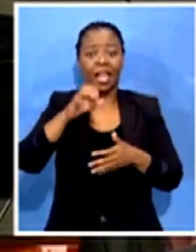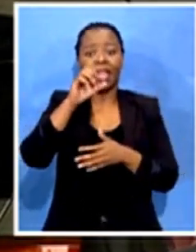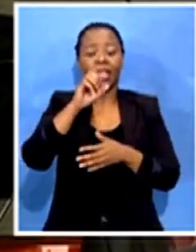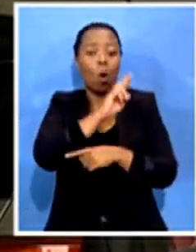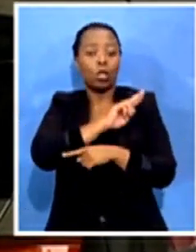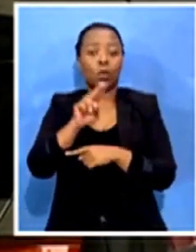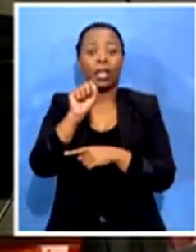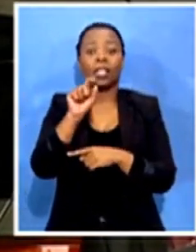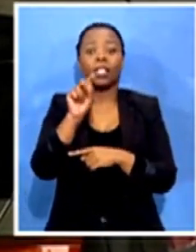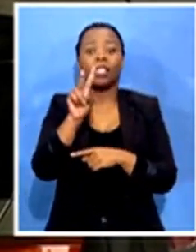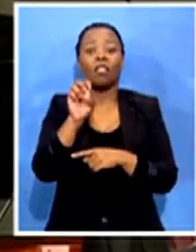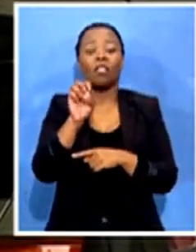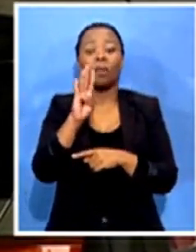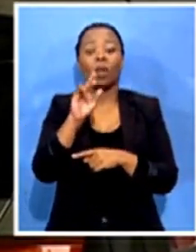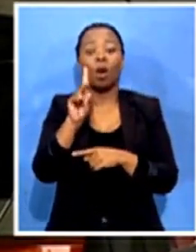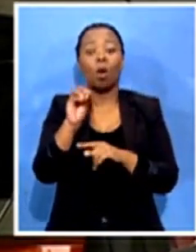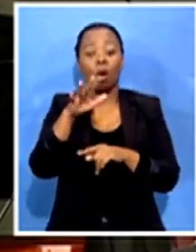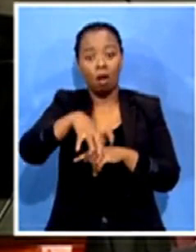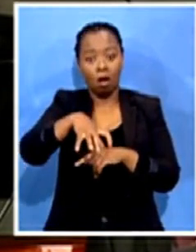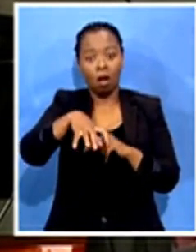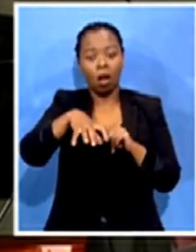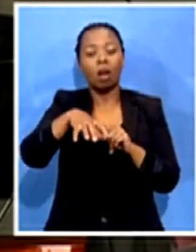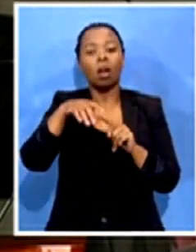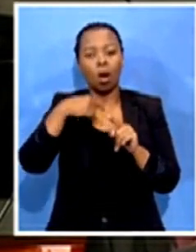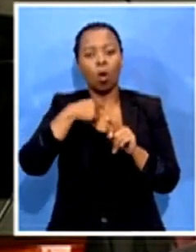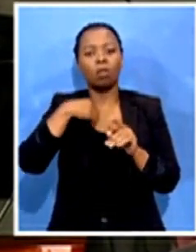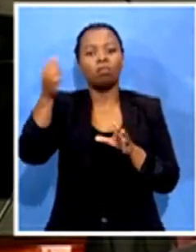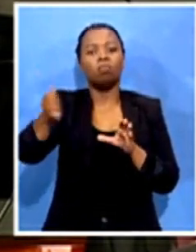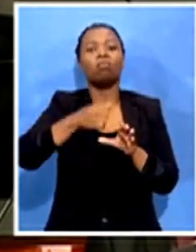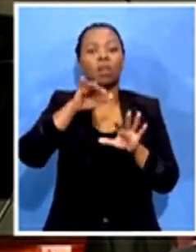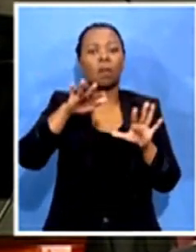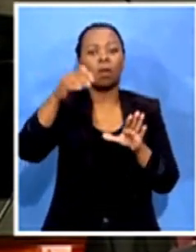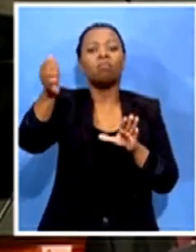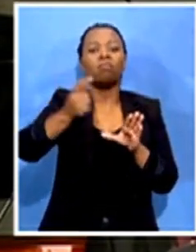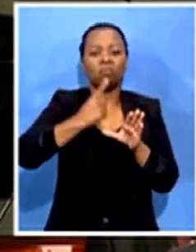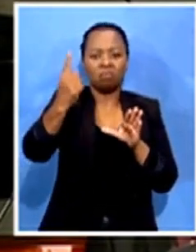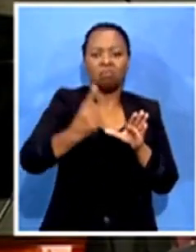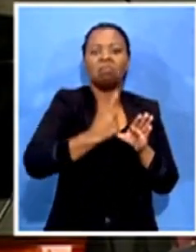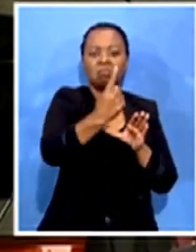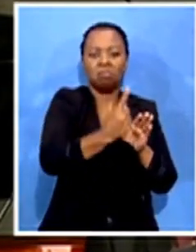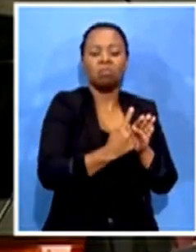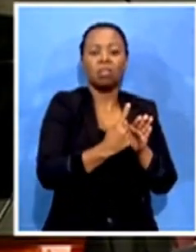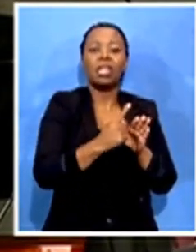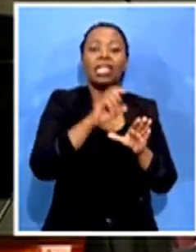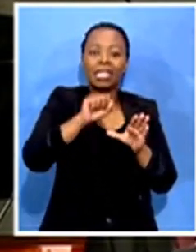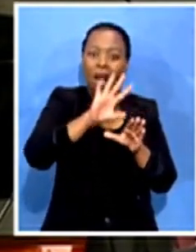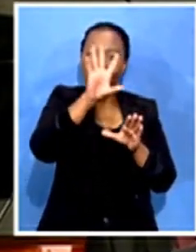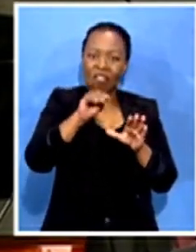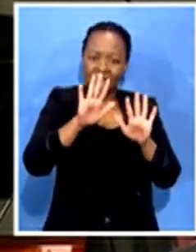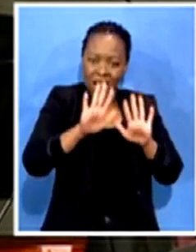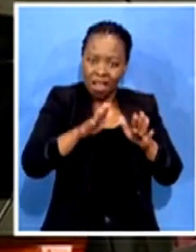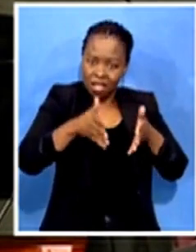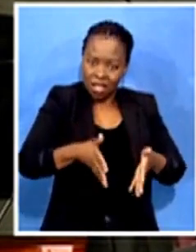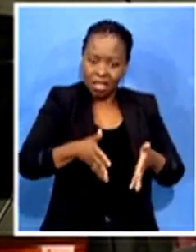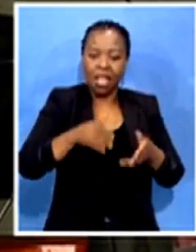we have also been admitting people who have South Africans and fellow citizens who